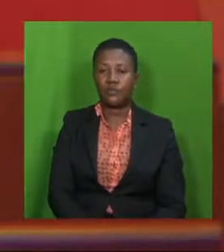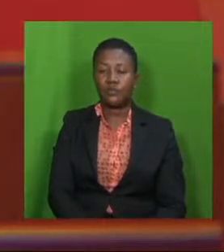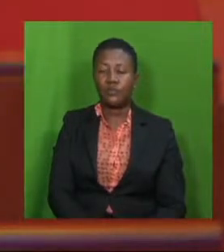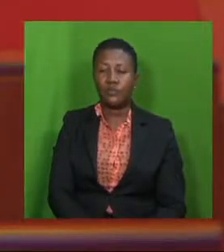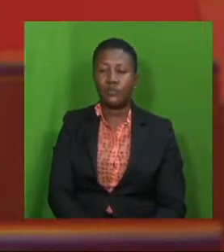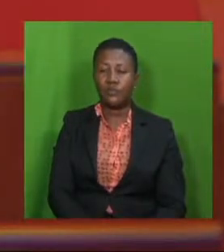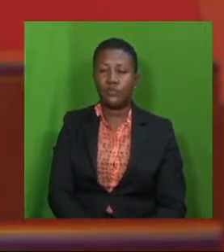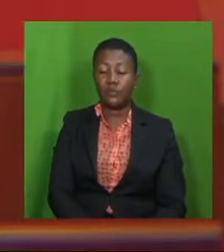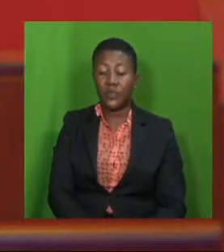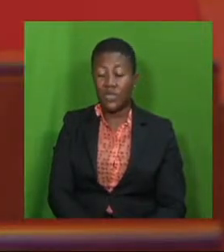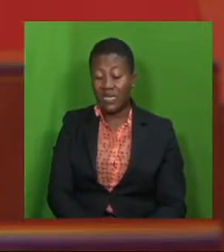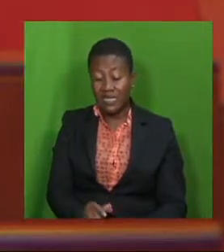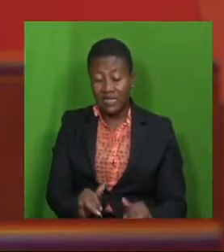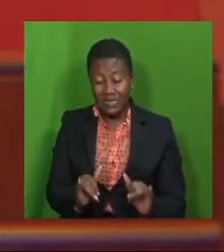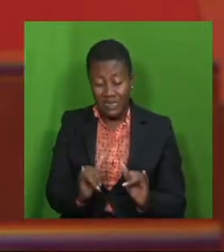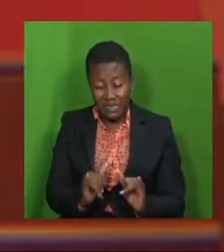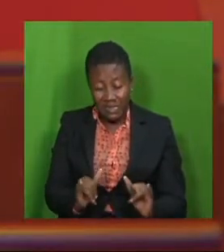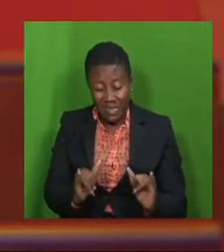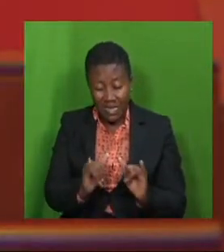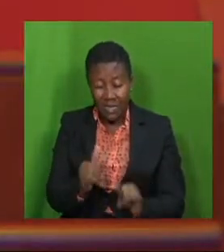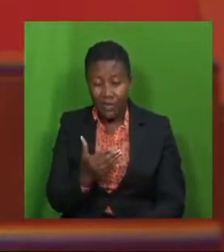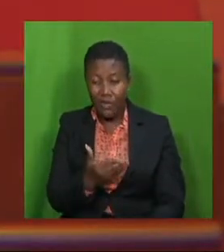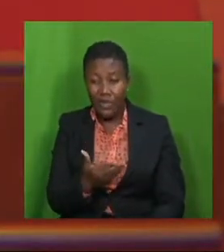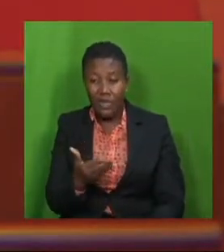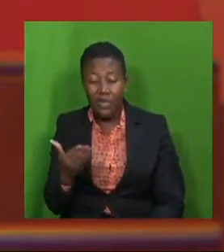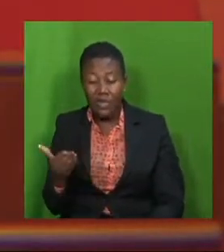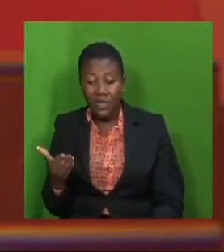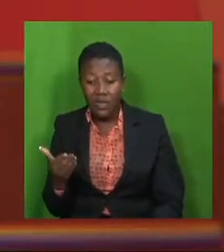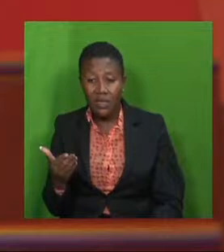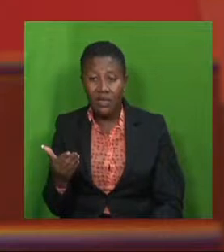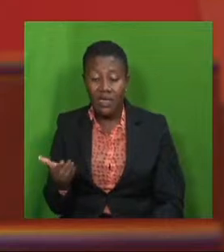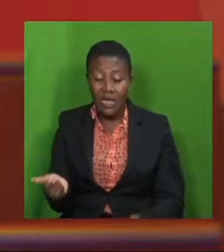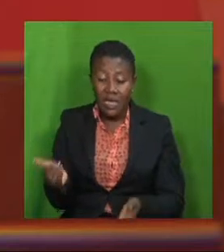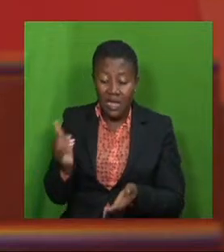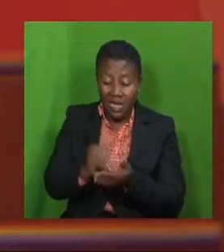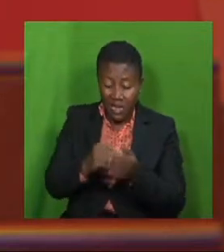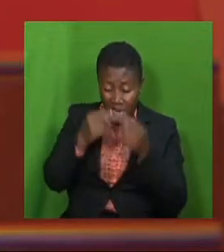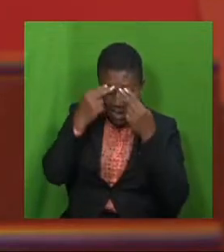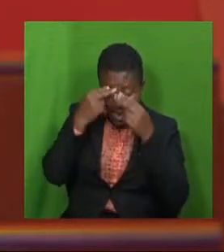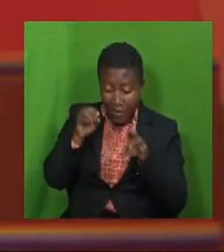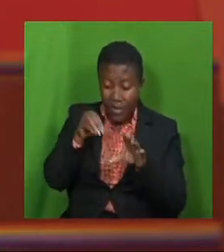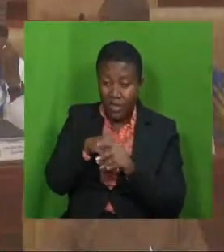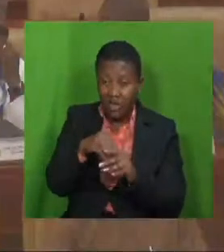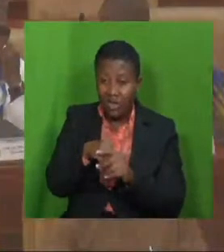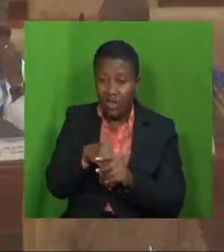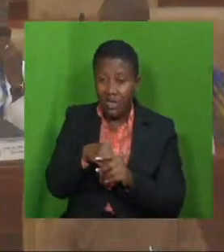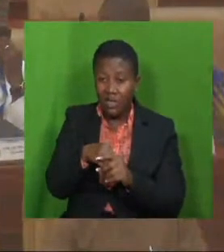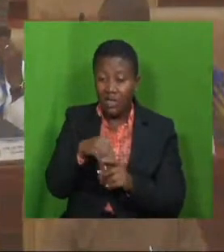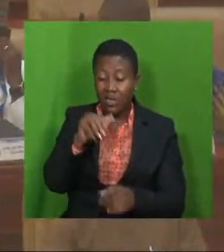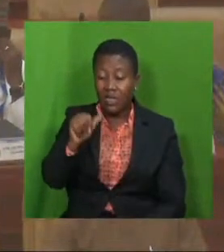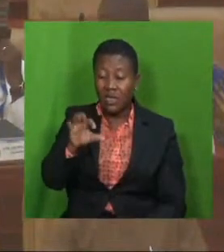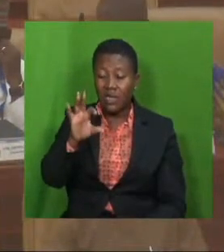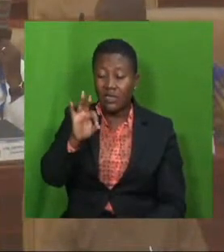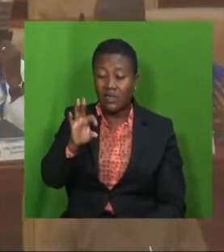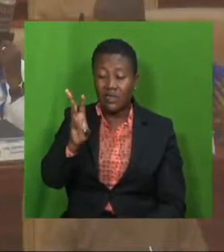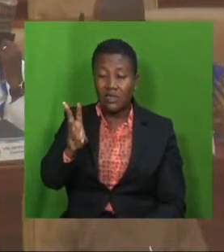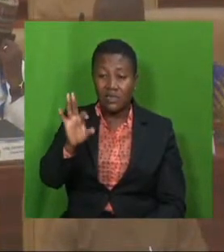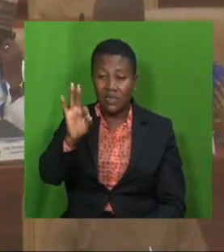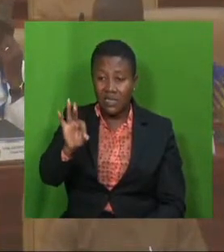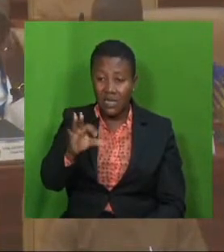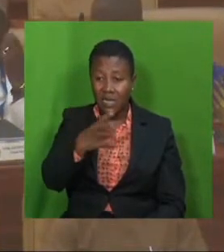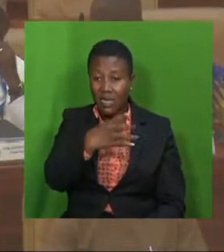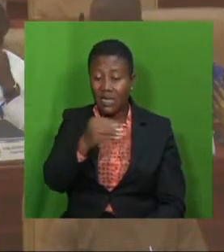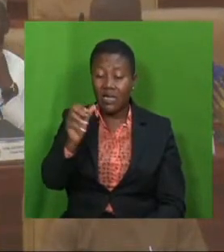A similar provision was repeated in the 1979 and 1992 constitutions,